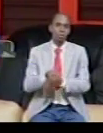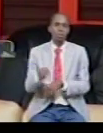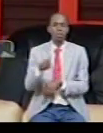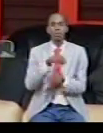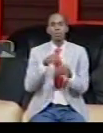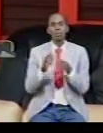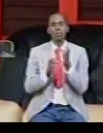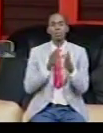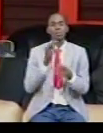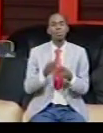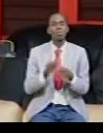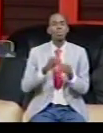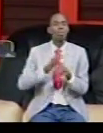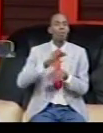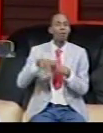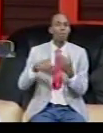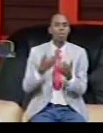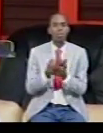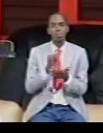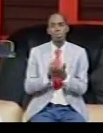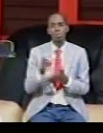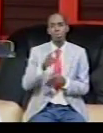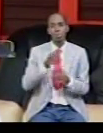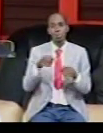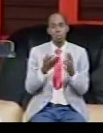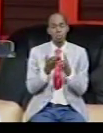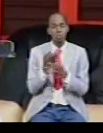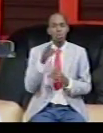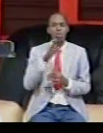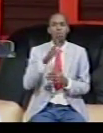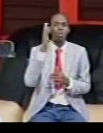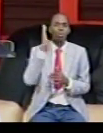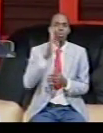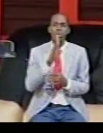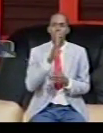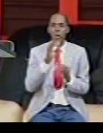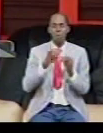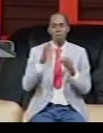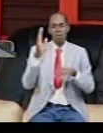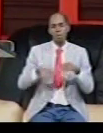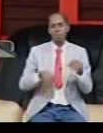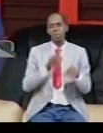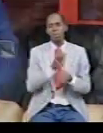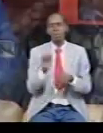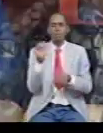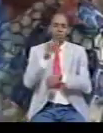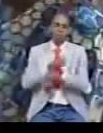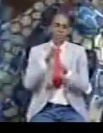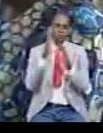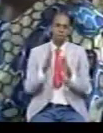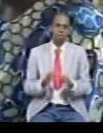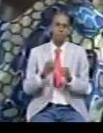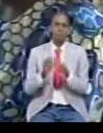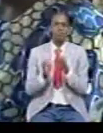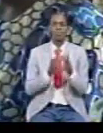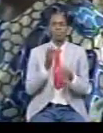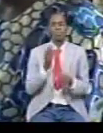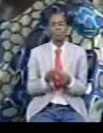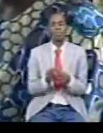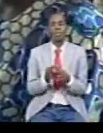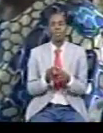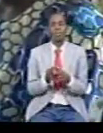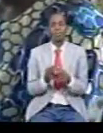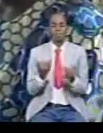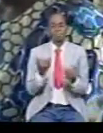In all that you go through, you will be more than a conqueror. That's why we're looking at